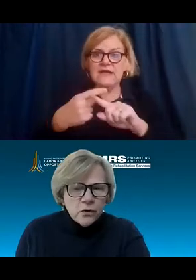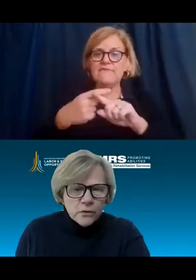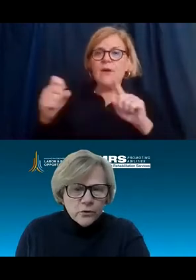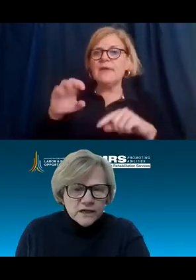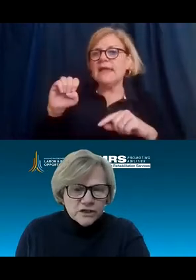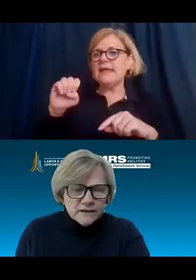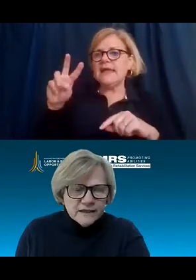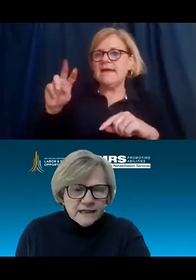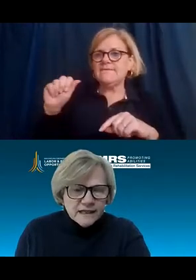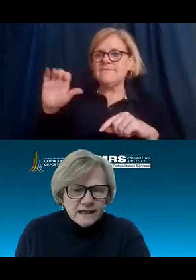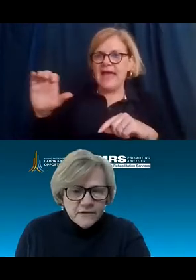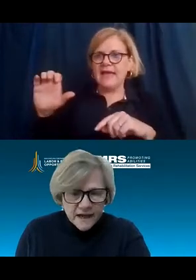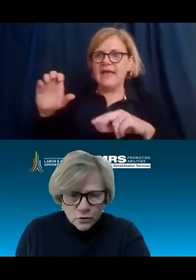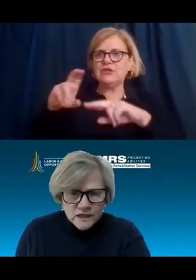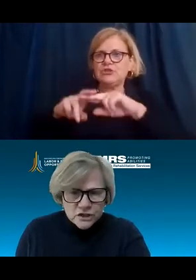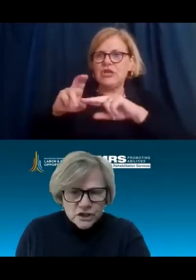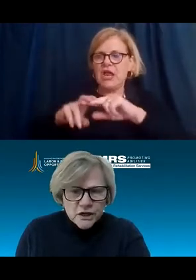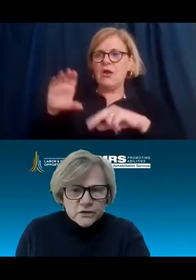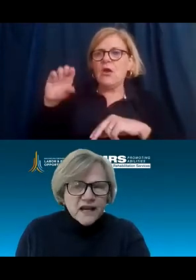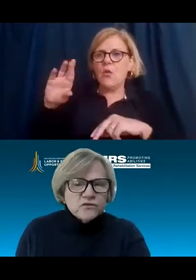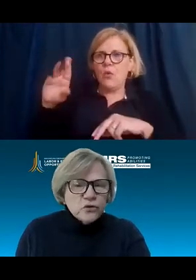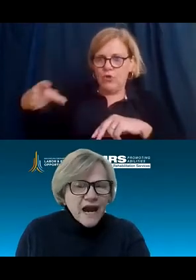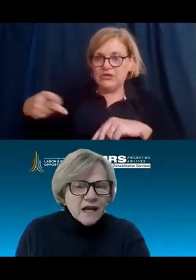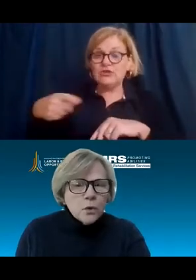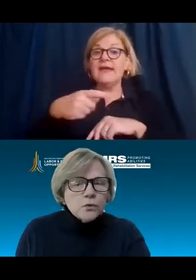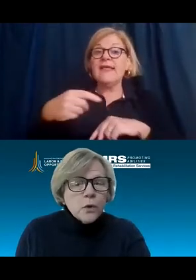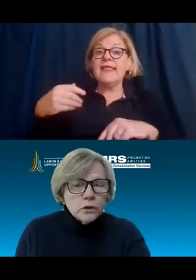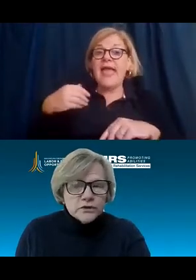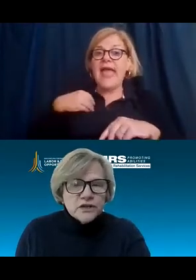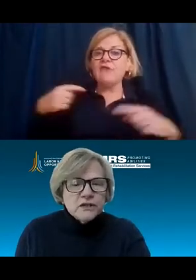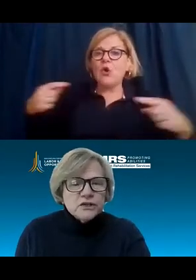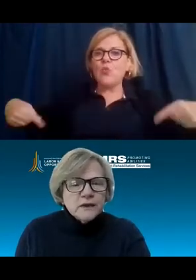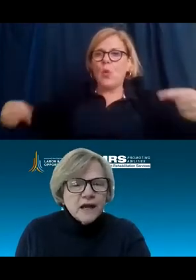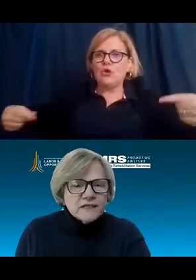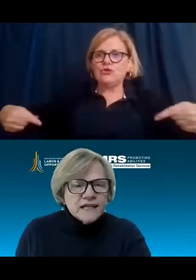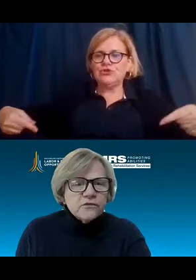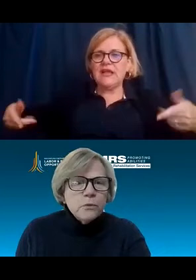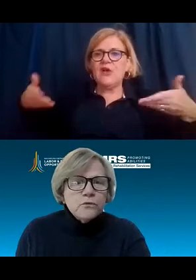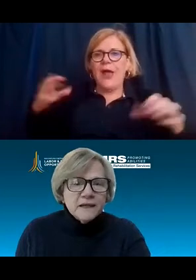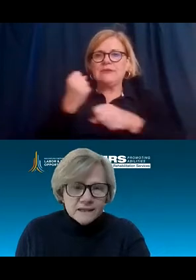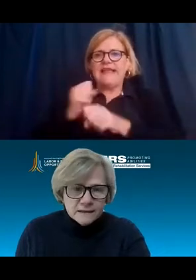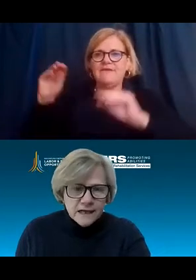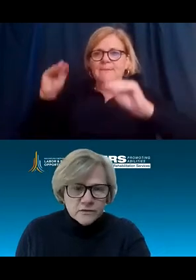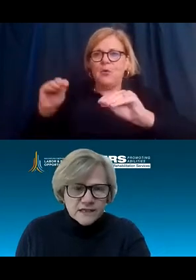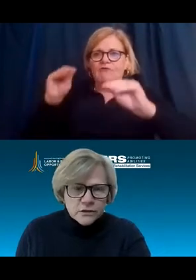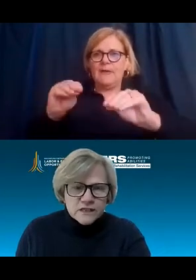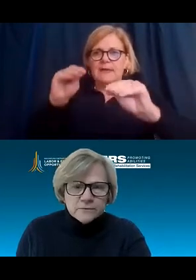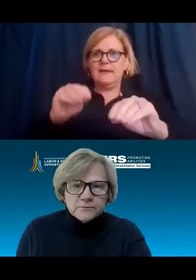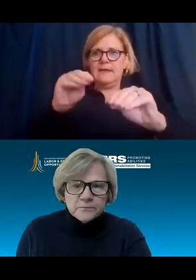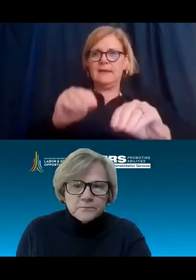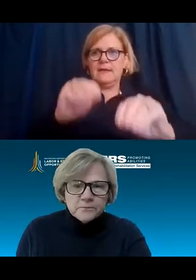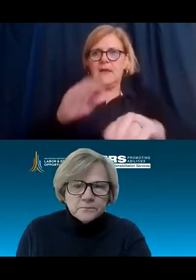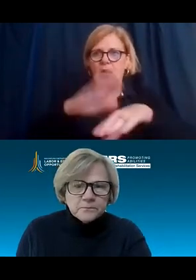Chair Corporation. Evacuation chairs have tracks or rollers to allow safe movement